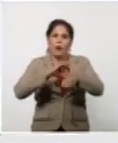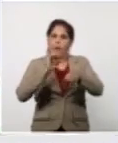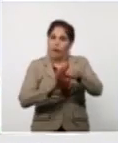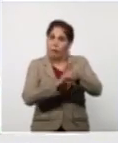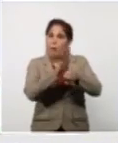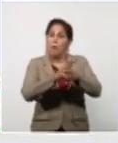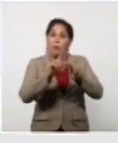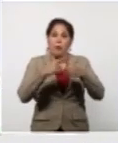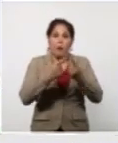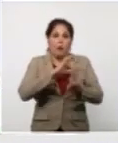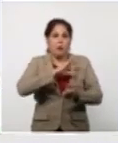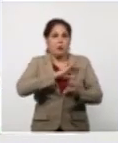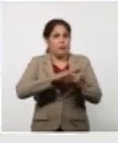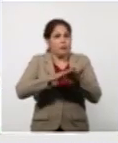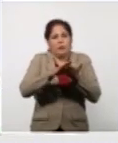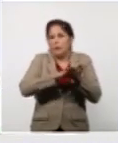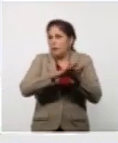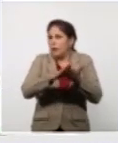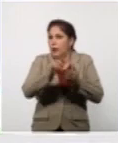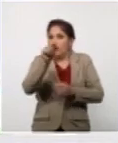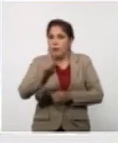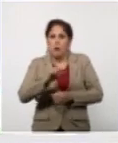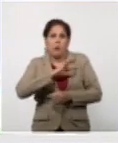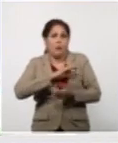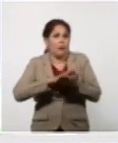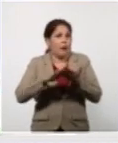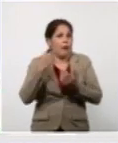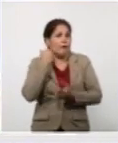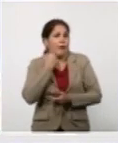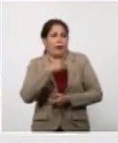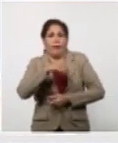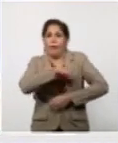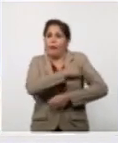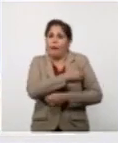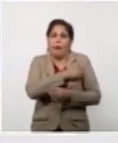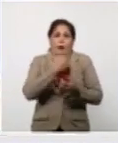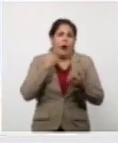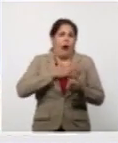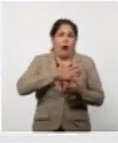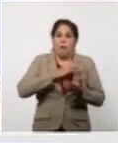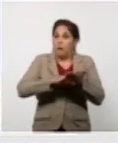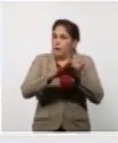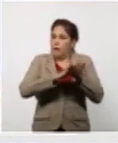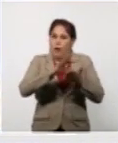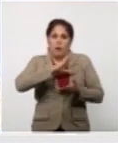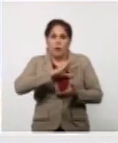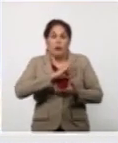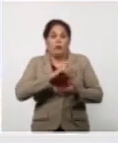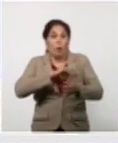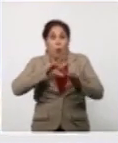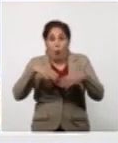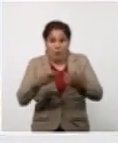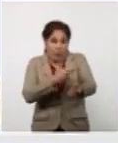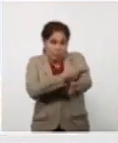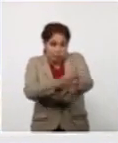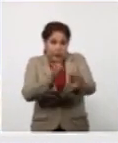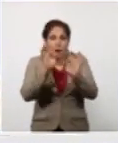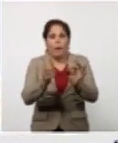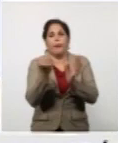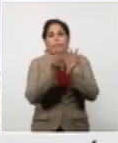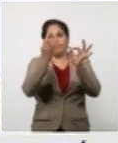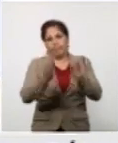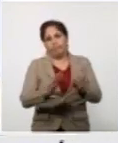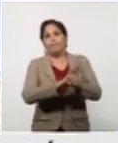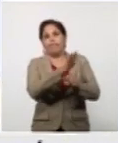in our behavior and in the management of the lifting of the restriction measures, which, as we